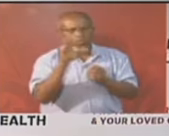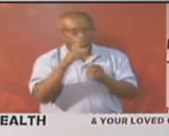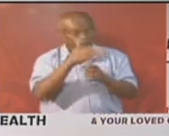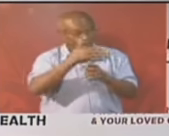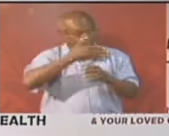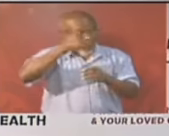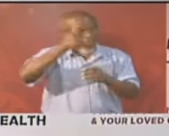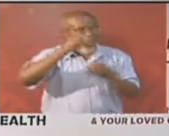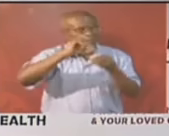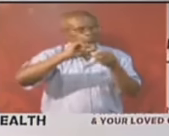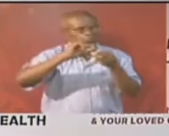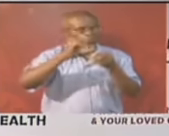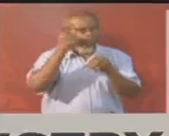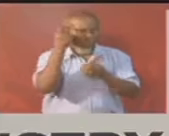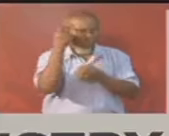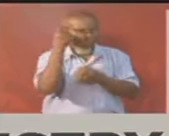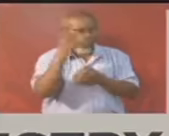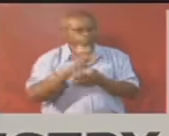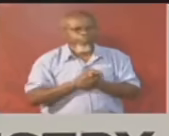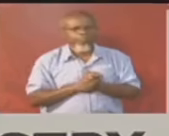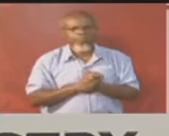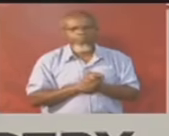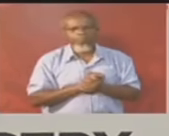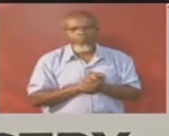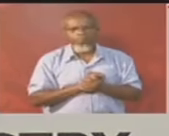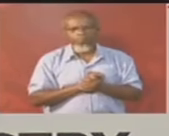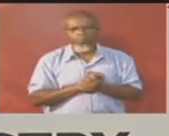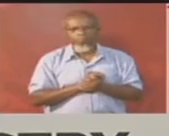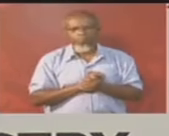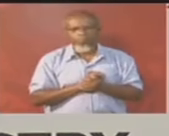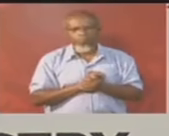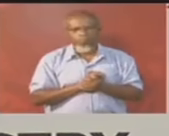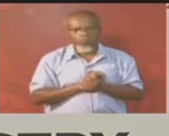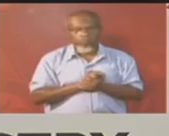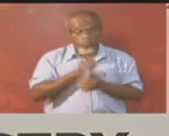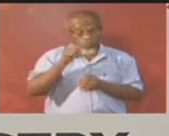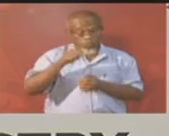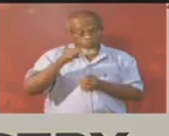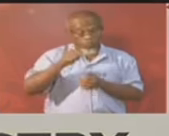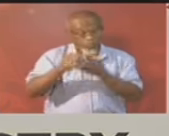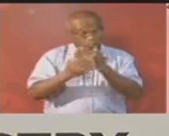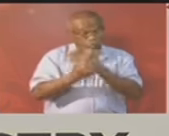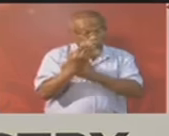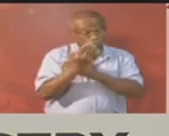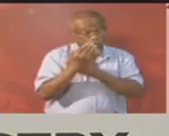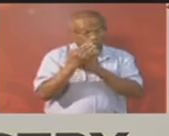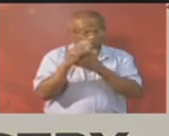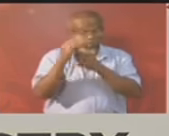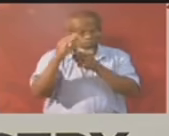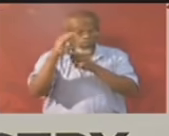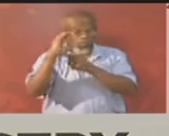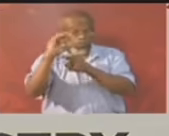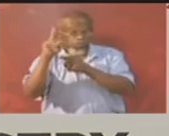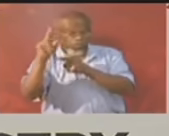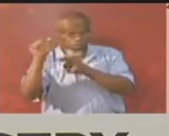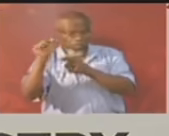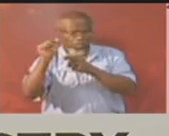Thank you very much for your question. As of 10 a.m. this morning, the Cuba Field Hospital is at an occupancy